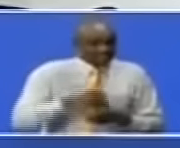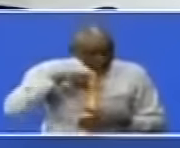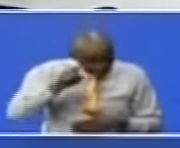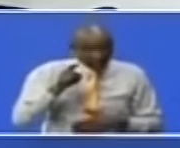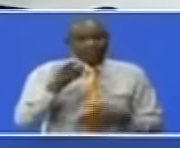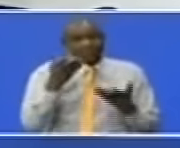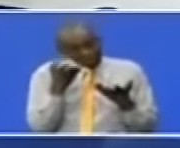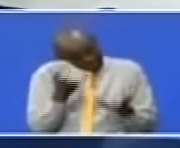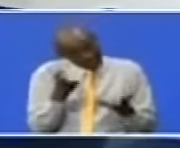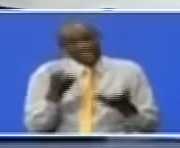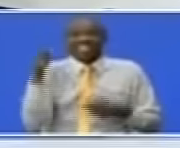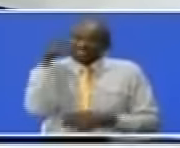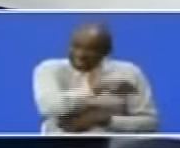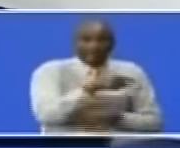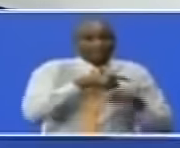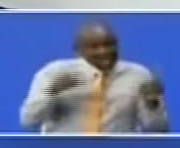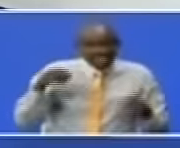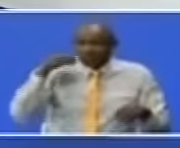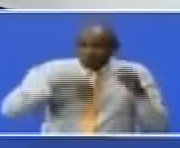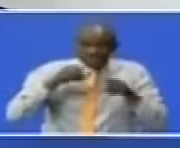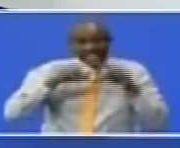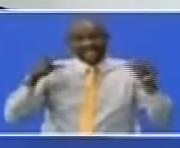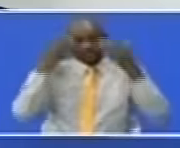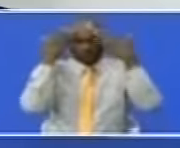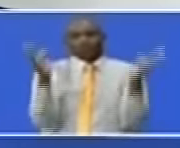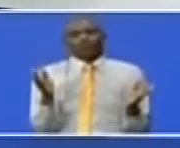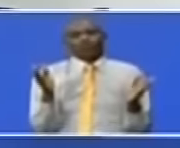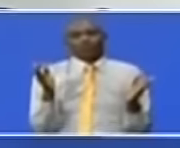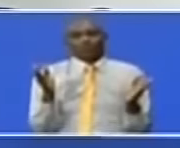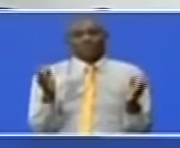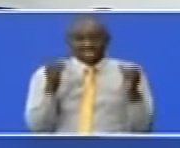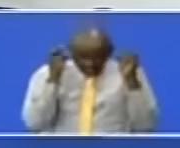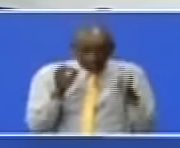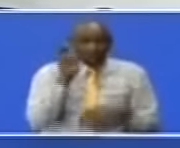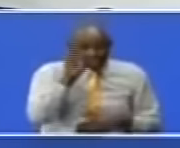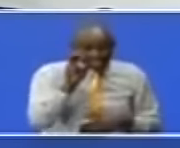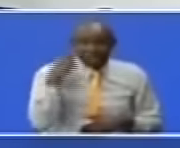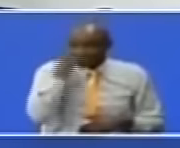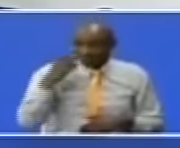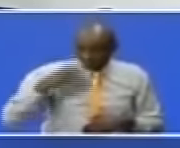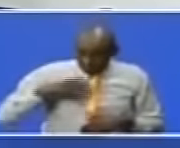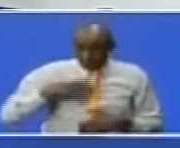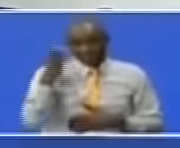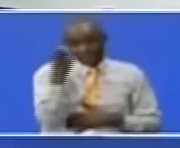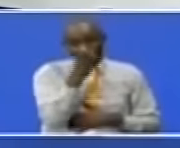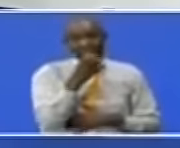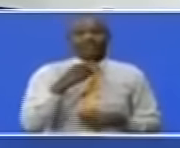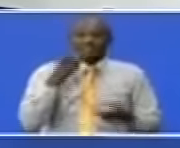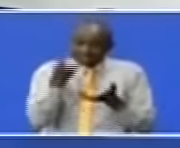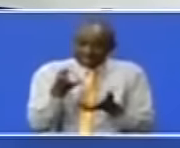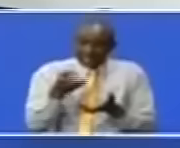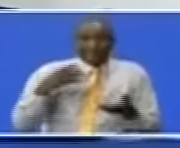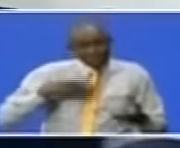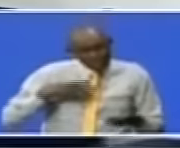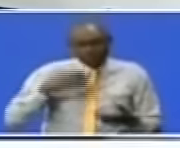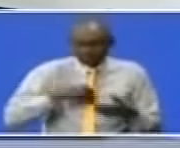very visible at rallies, but they don't know what a voter's card looks like? And yet, if you look at the faces of these people in these rallies, they tend to be people